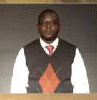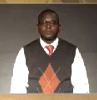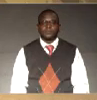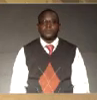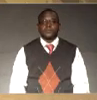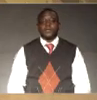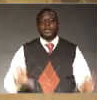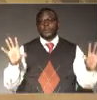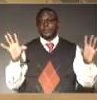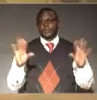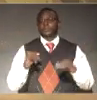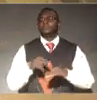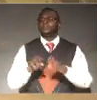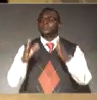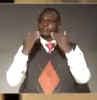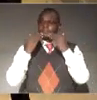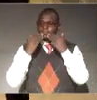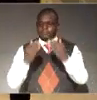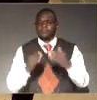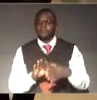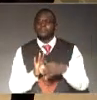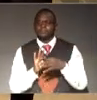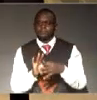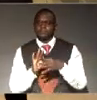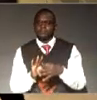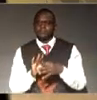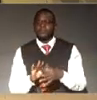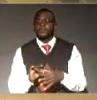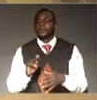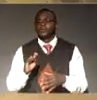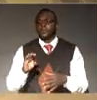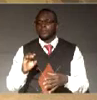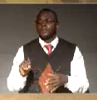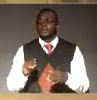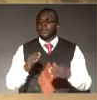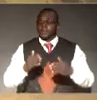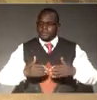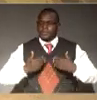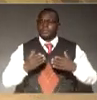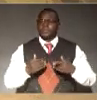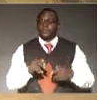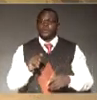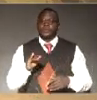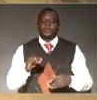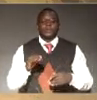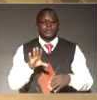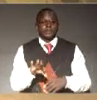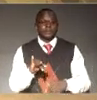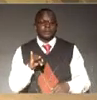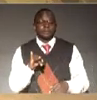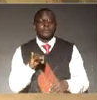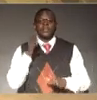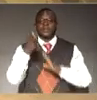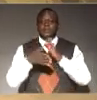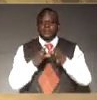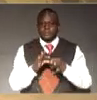And that's all we had time for. Thank you so much for having kept us company, and it's always a pleasure for you to make UBC TV your channel of choice. On sign